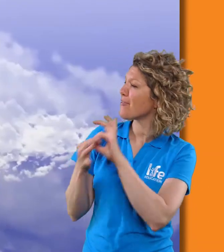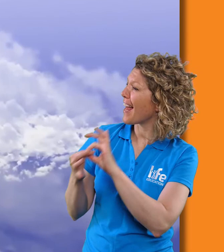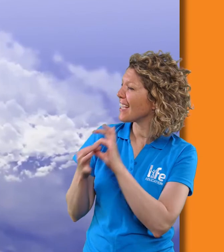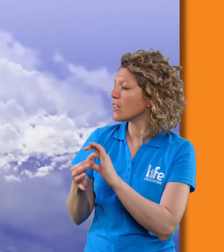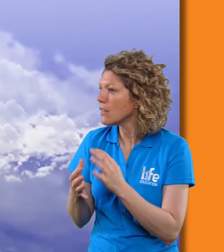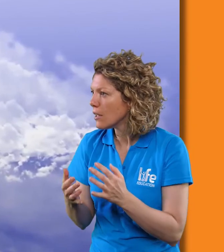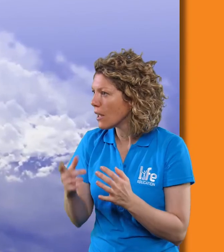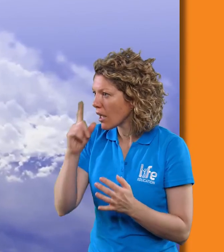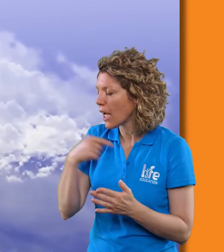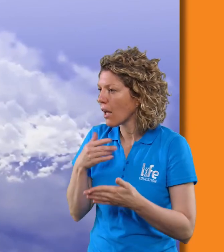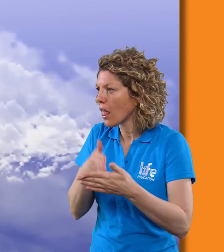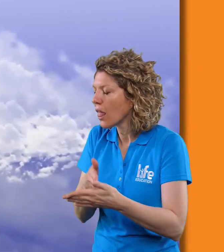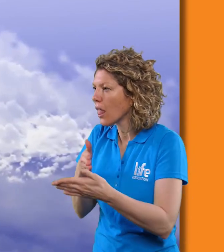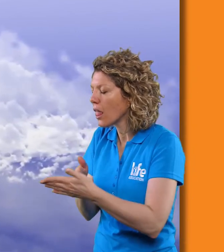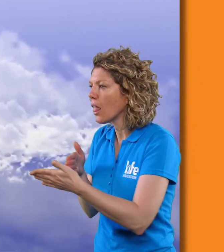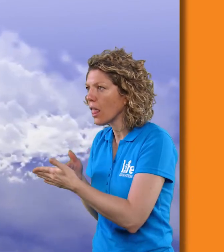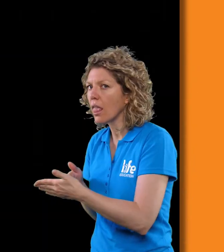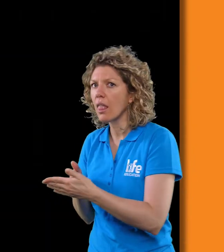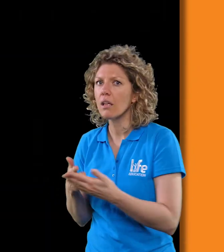prospects. Now that is depressing.